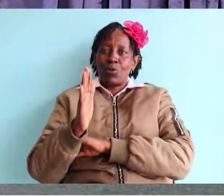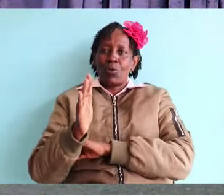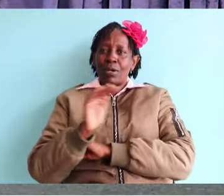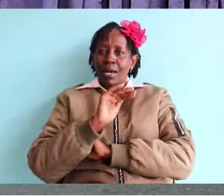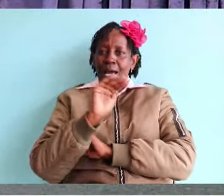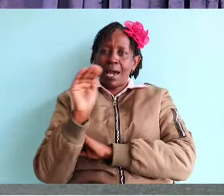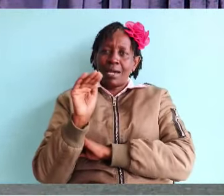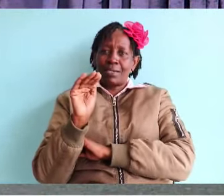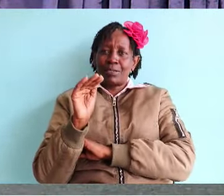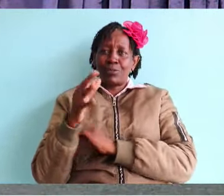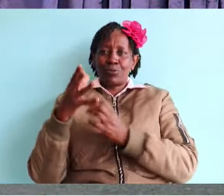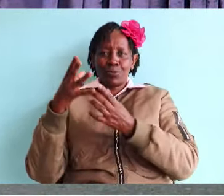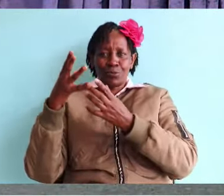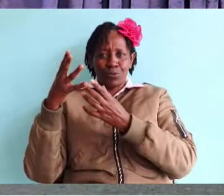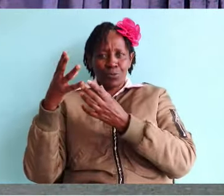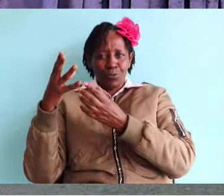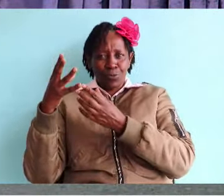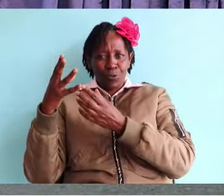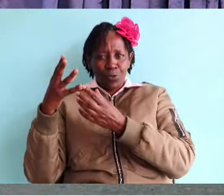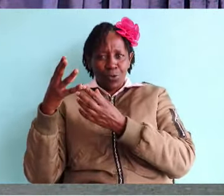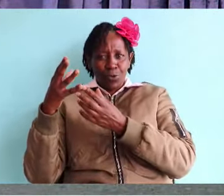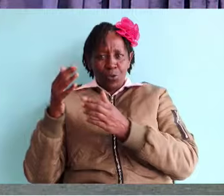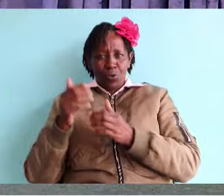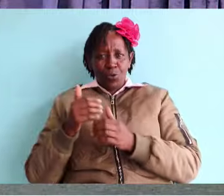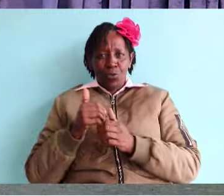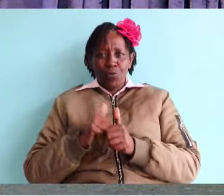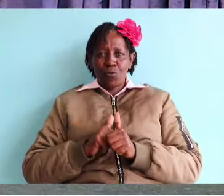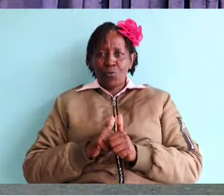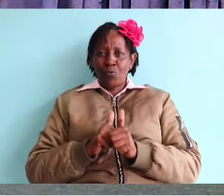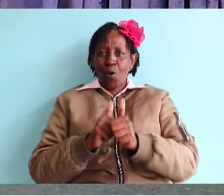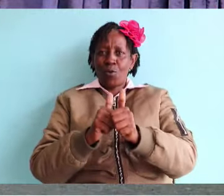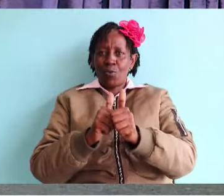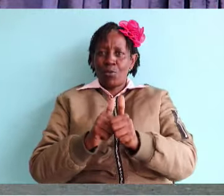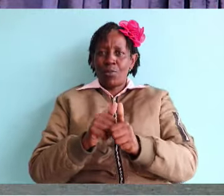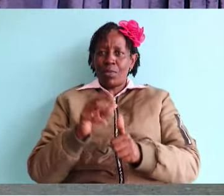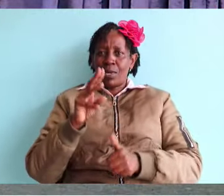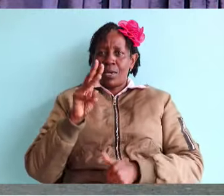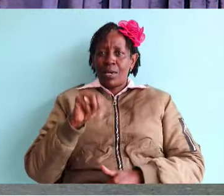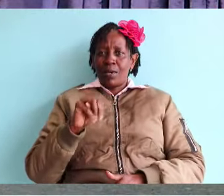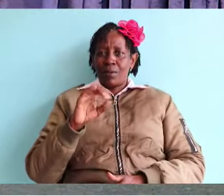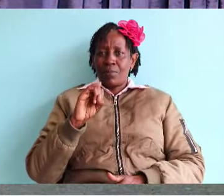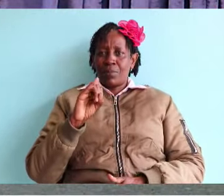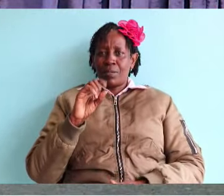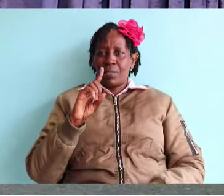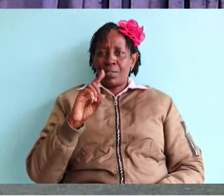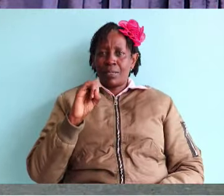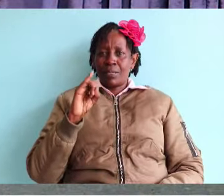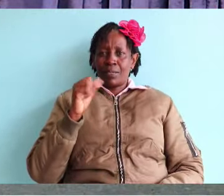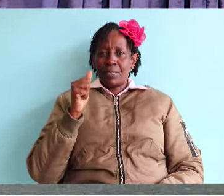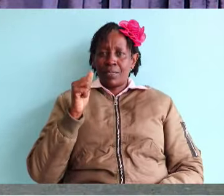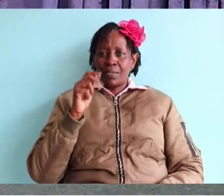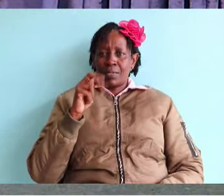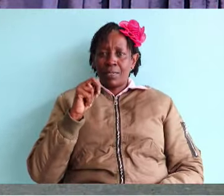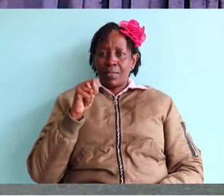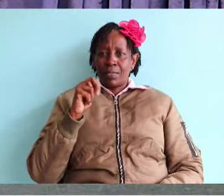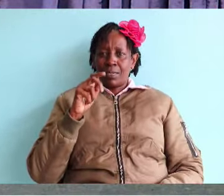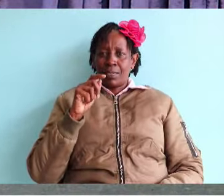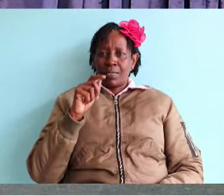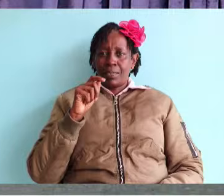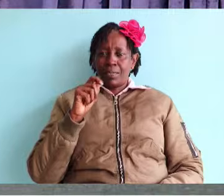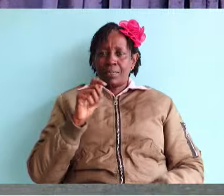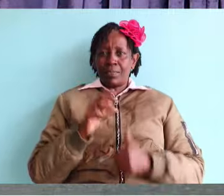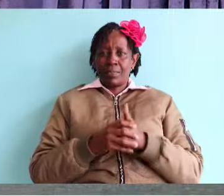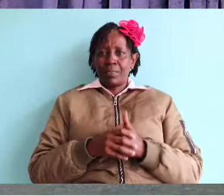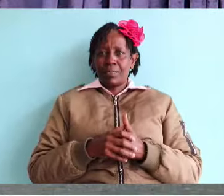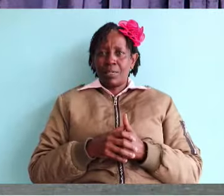to use to go after the Midianites. But as you realize in chapter 7, it is not just the 300 that brought